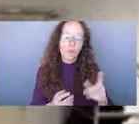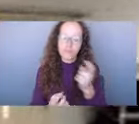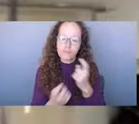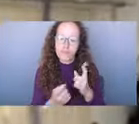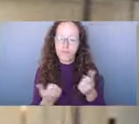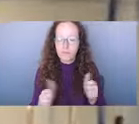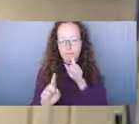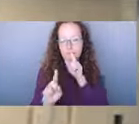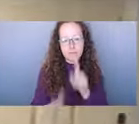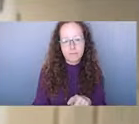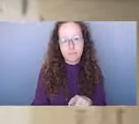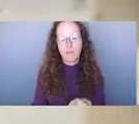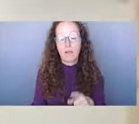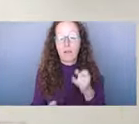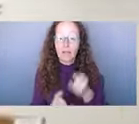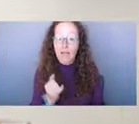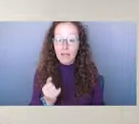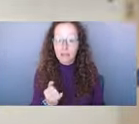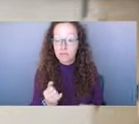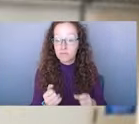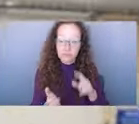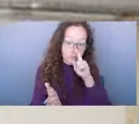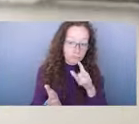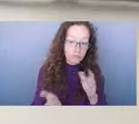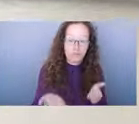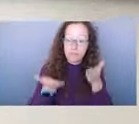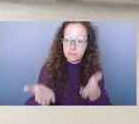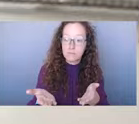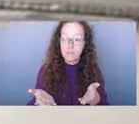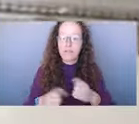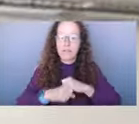our secure ballot tabulation vault. So